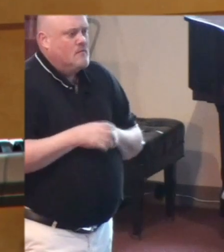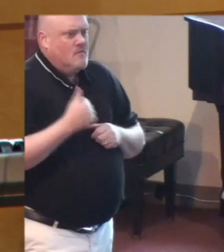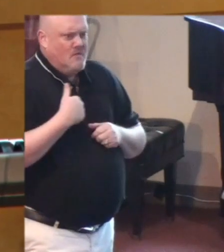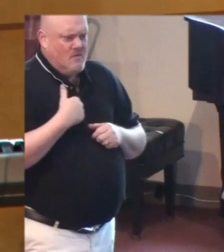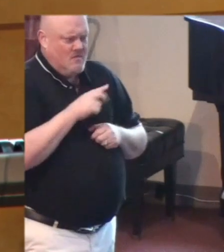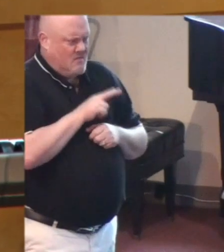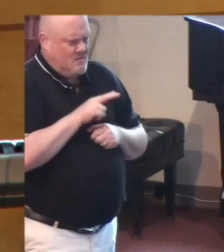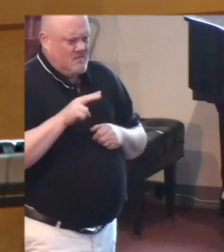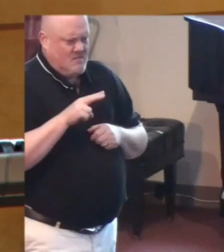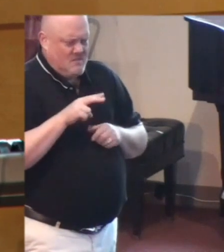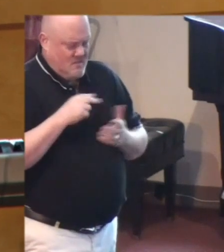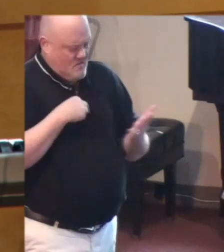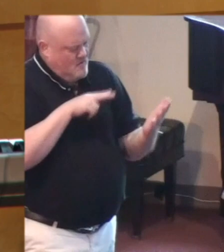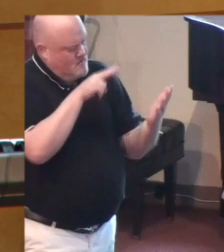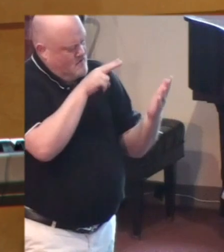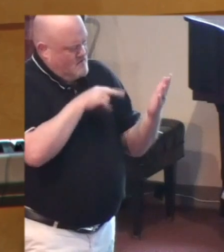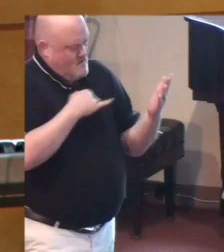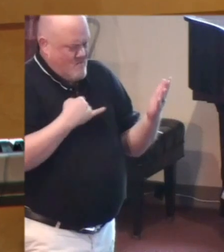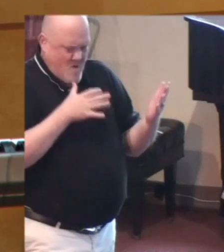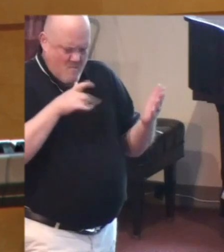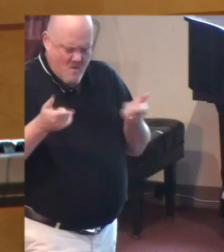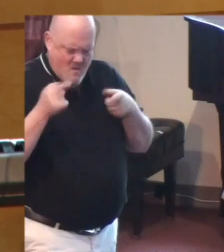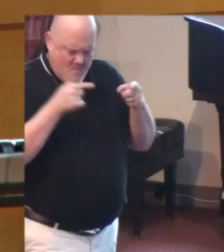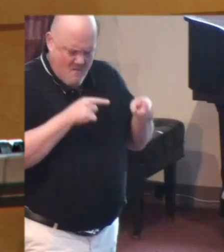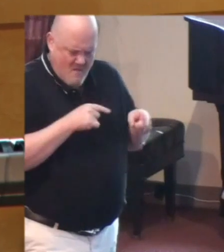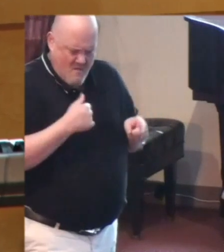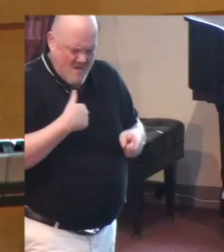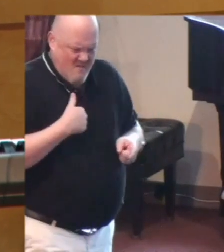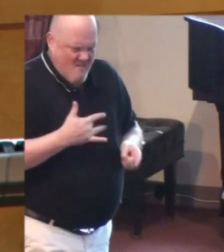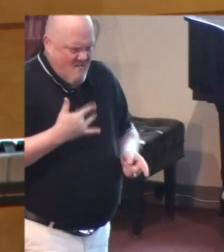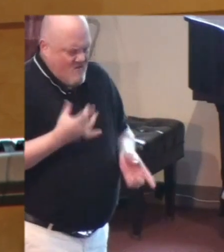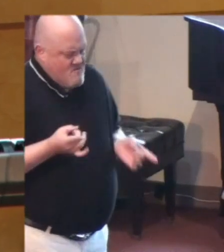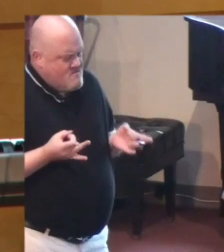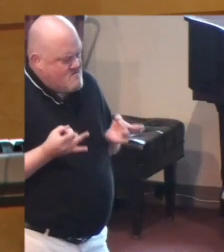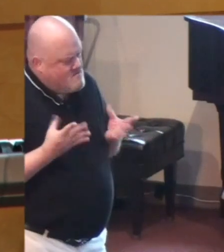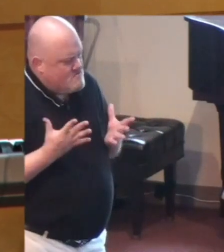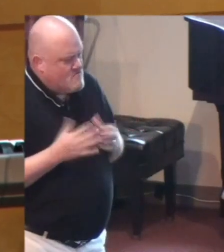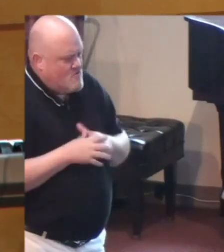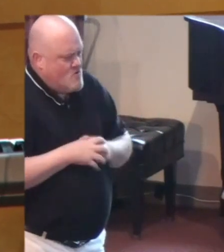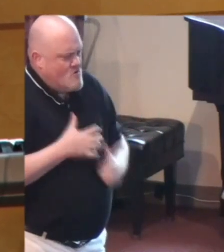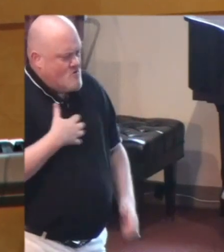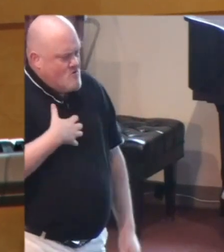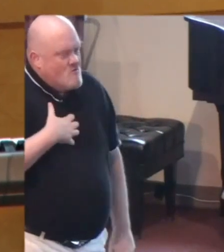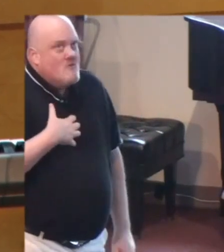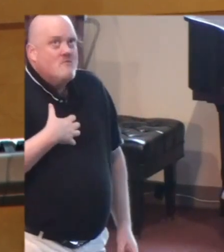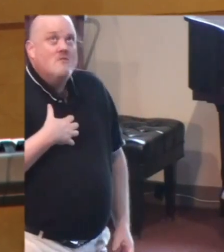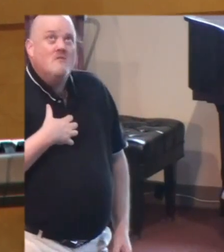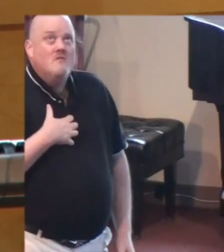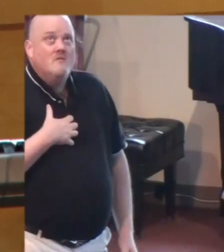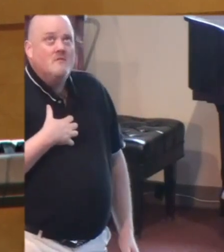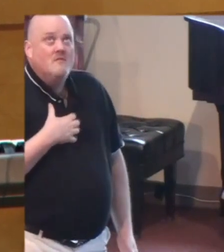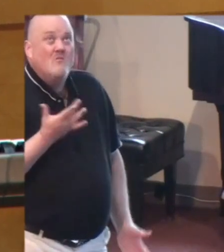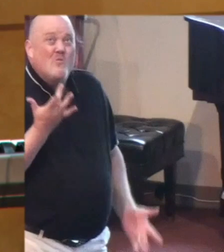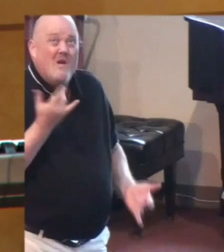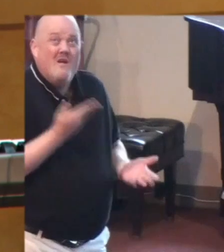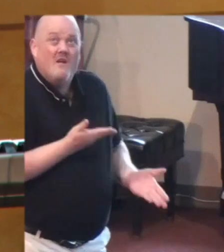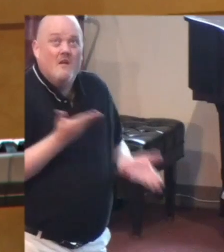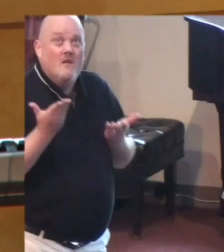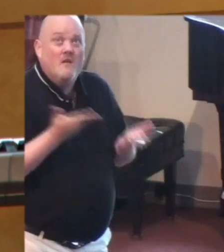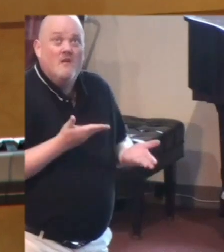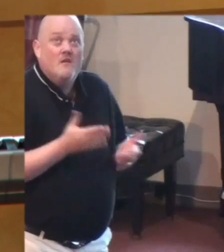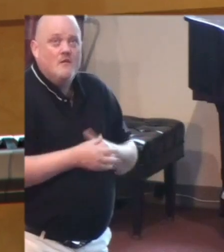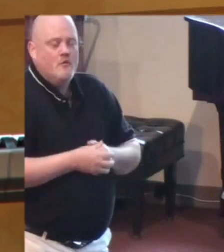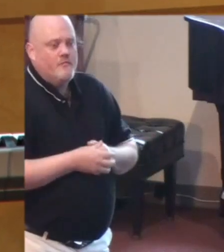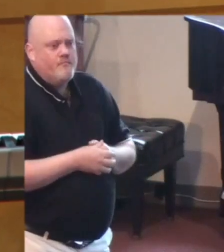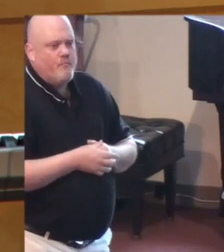in what was happening to my mama. It just seemed so mean. I spent time railing at God, you know. The good news is I didn't